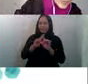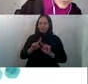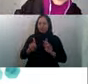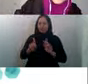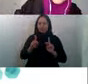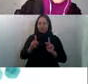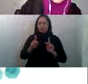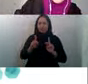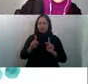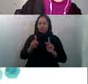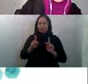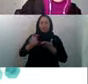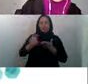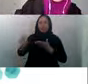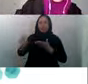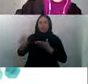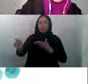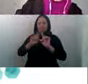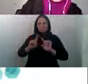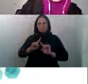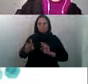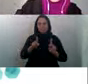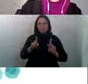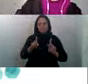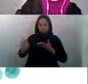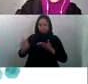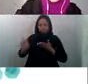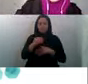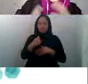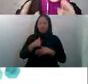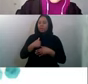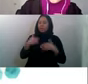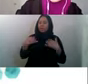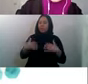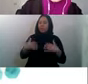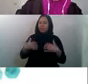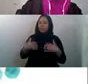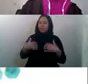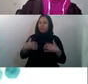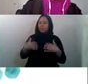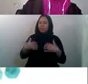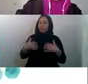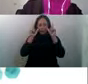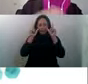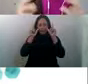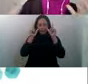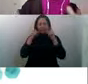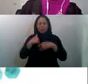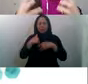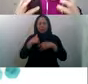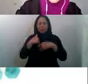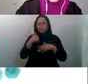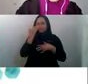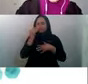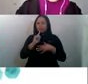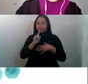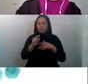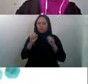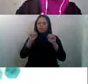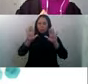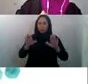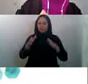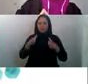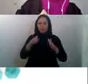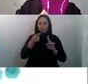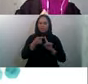I realized something incredible in that crowdfunding is an amazing way to tell stories. And it's an amazing way to rally a community together, right,